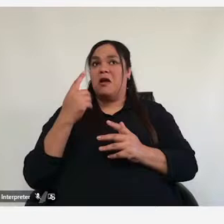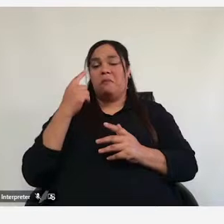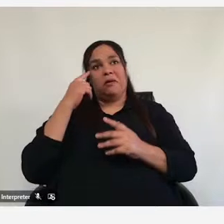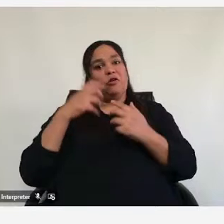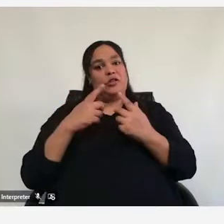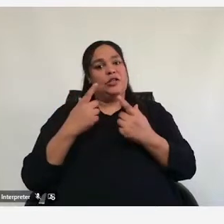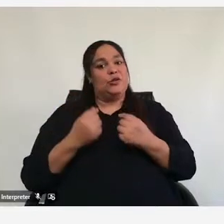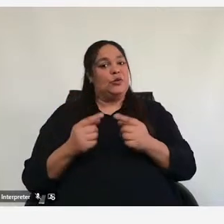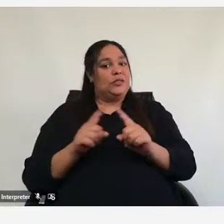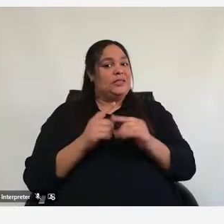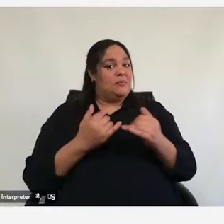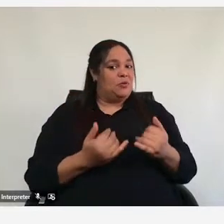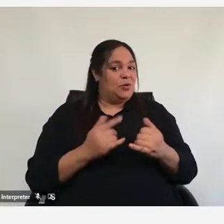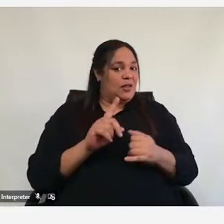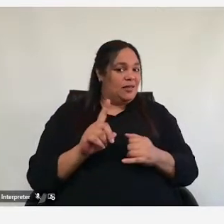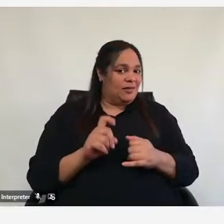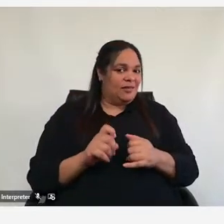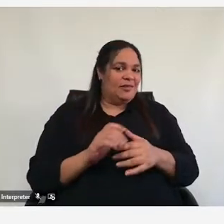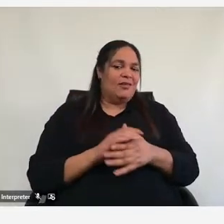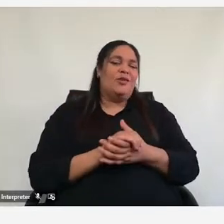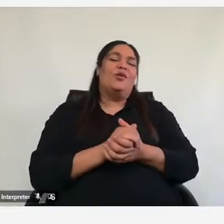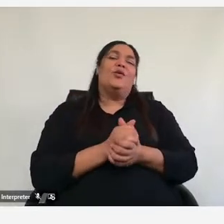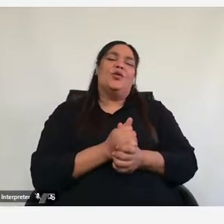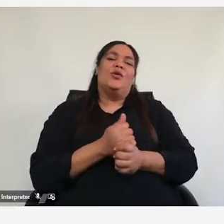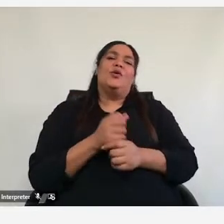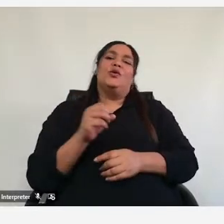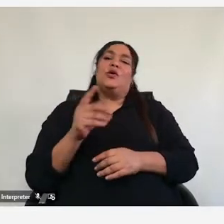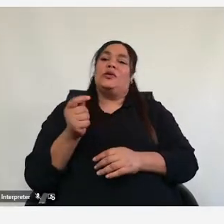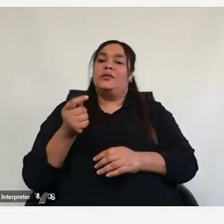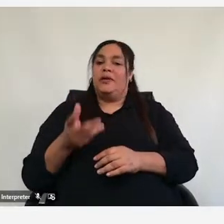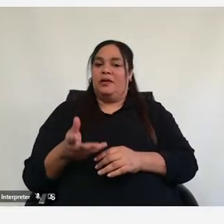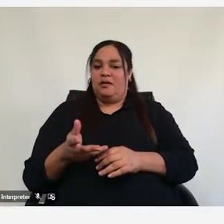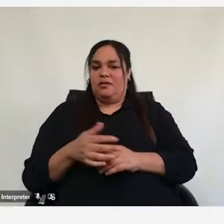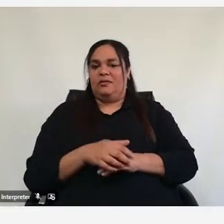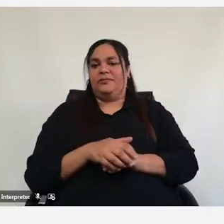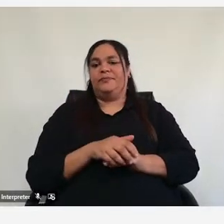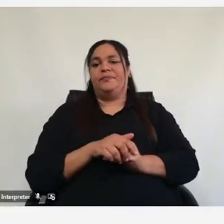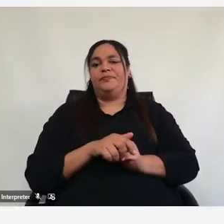today. Now, Speaker,